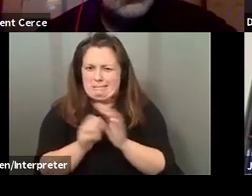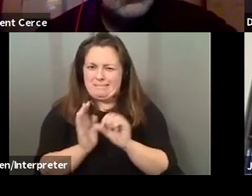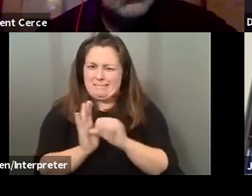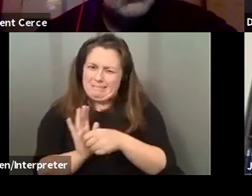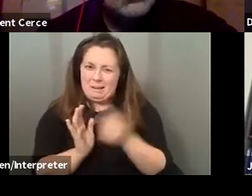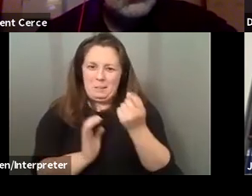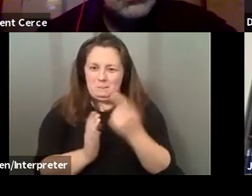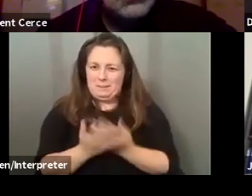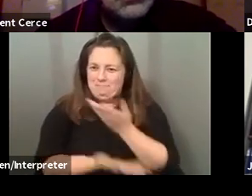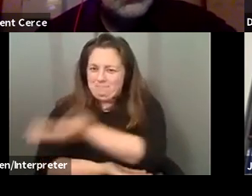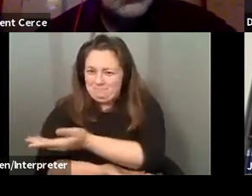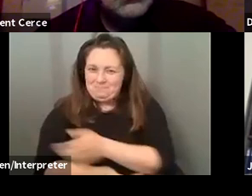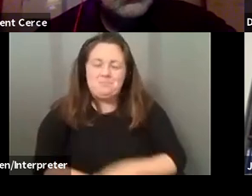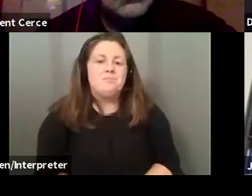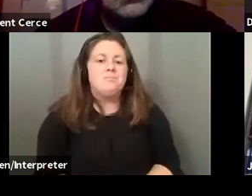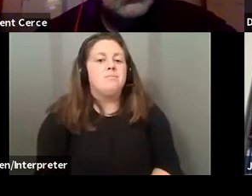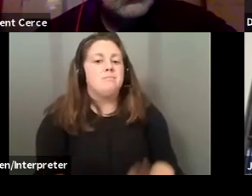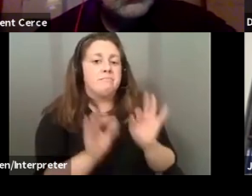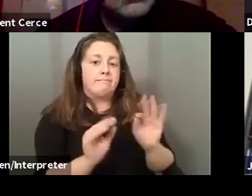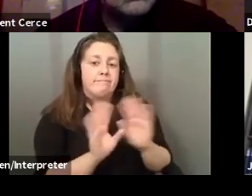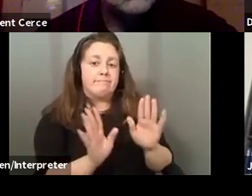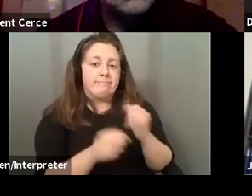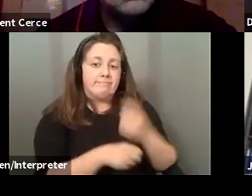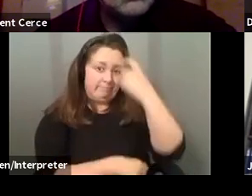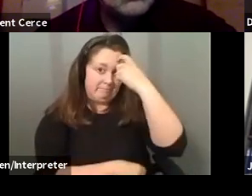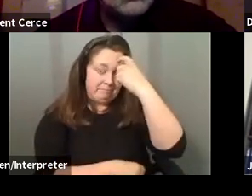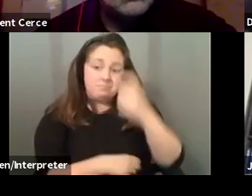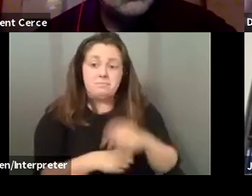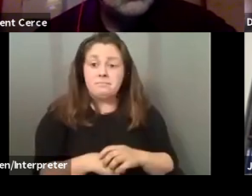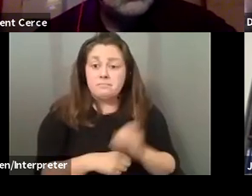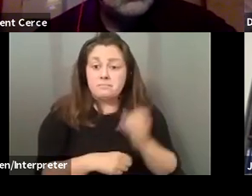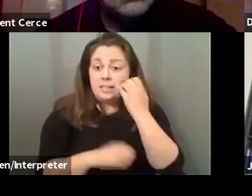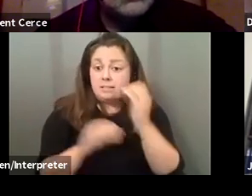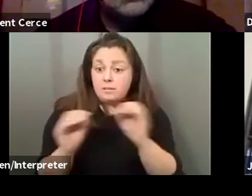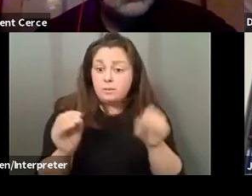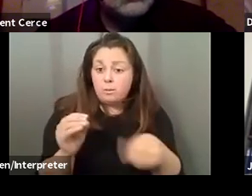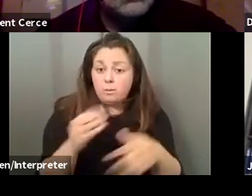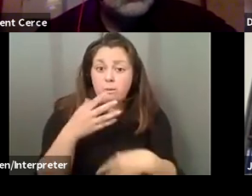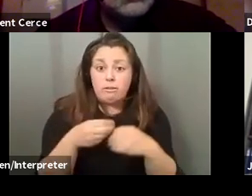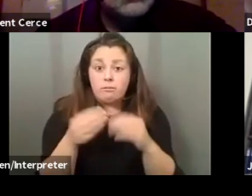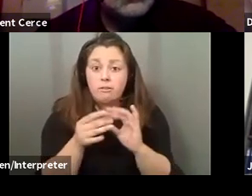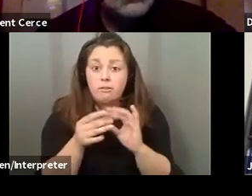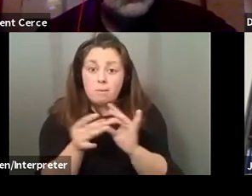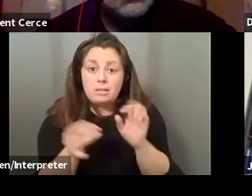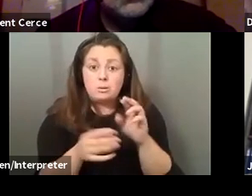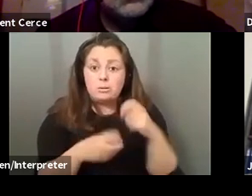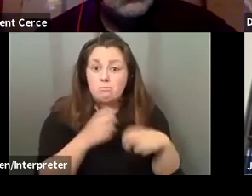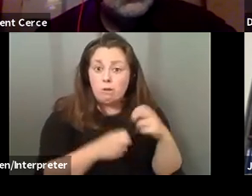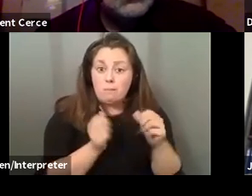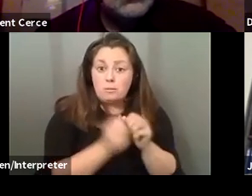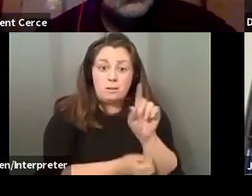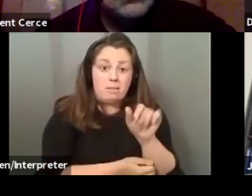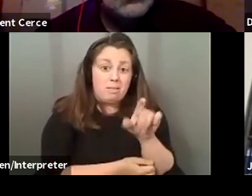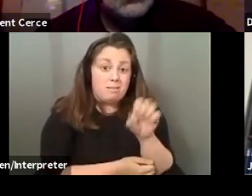sense. Okay. If there's no comment or issue with the meeting dates we have here, I